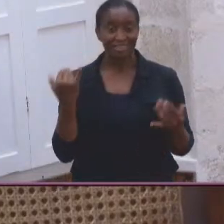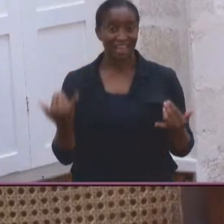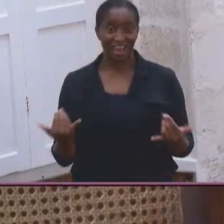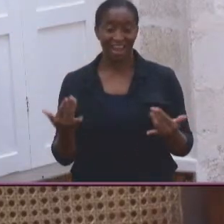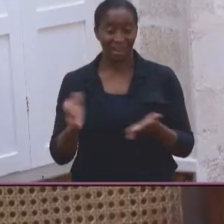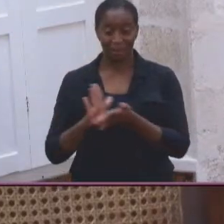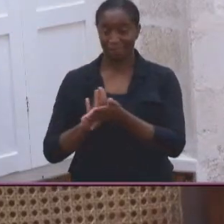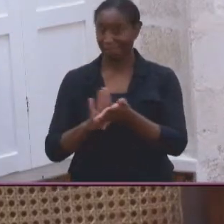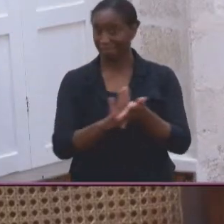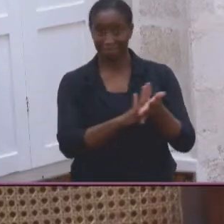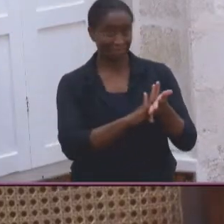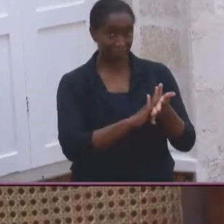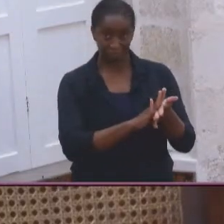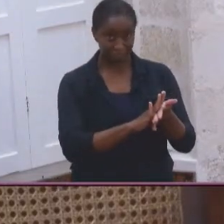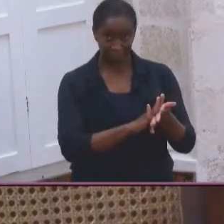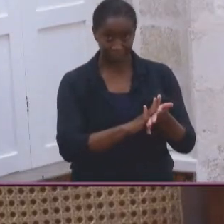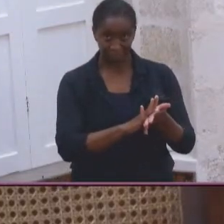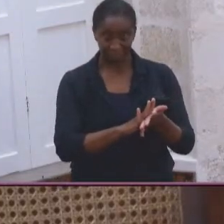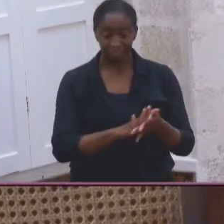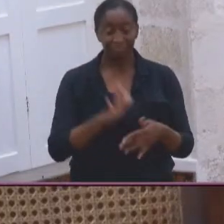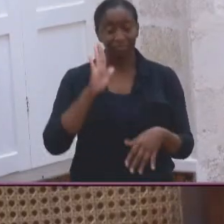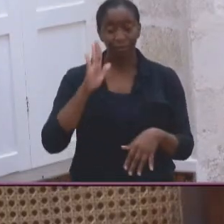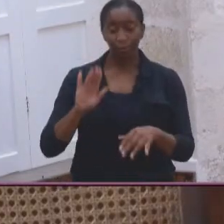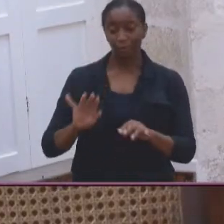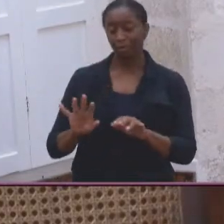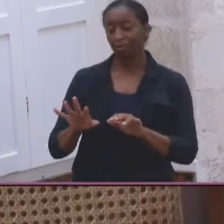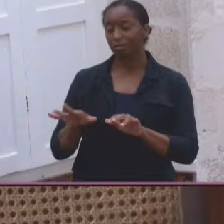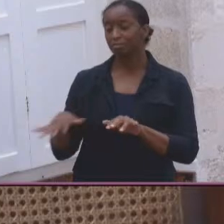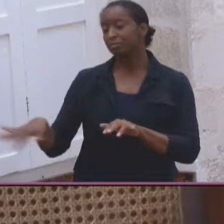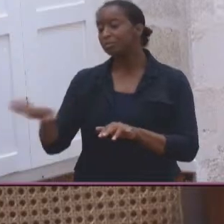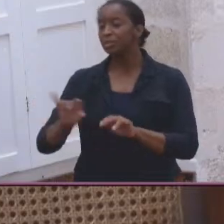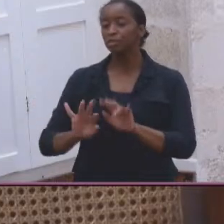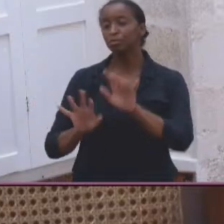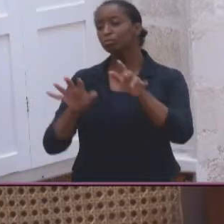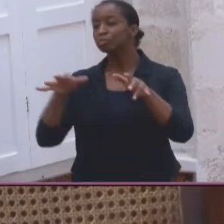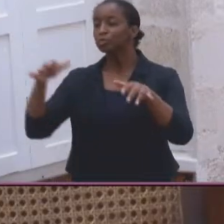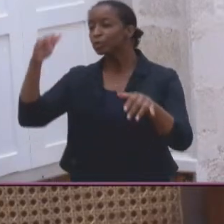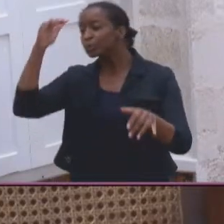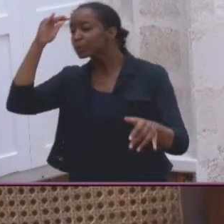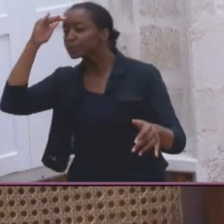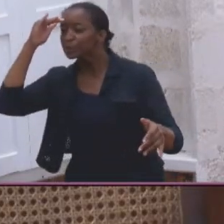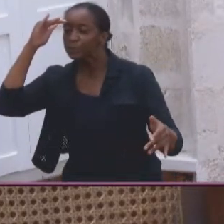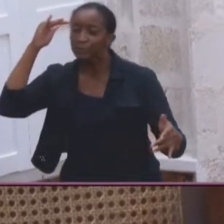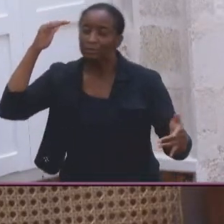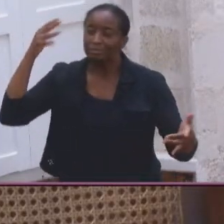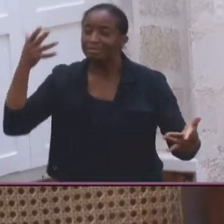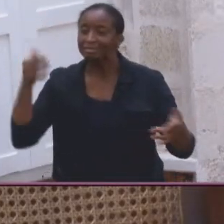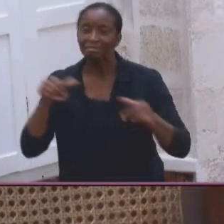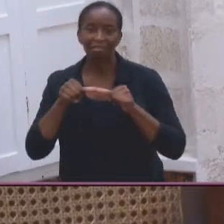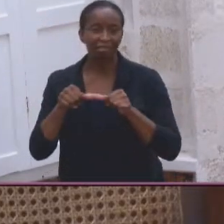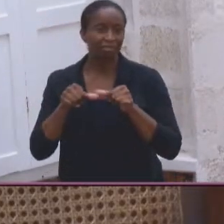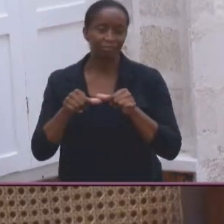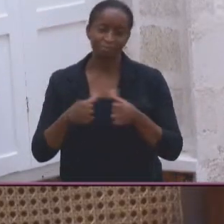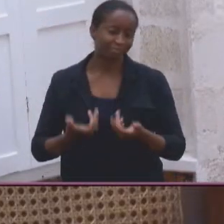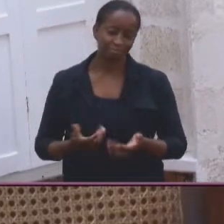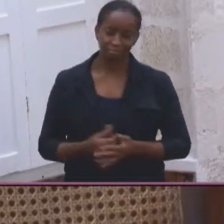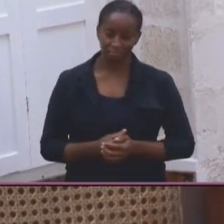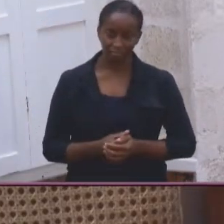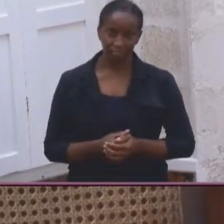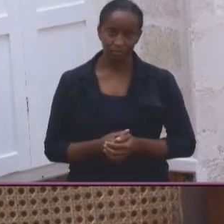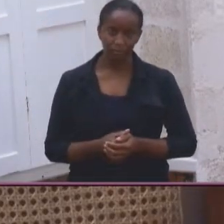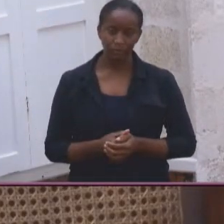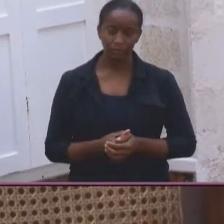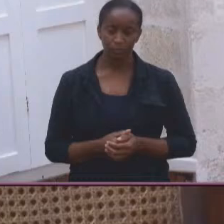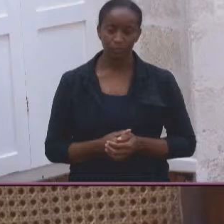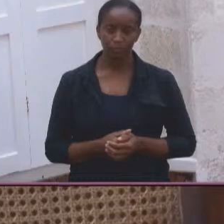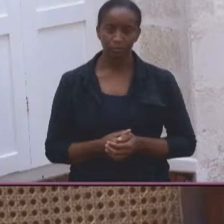And the other challenge, sir, that has, why this has come about, a lot of it is that much of our